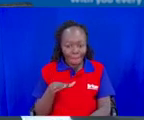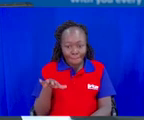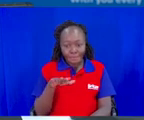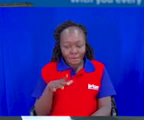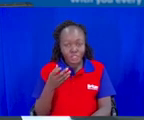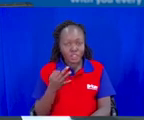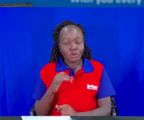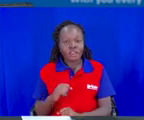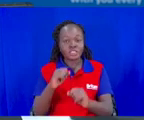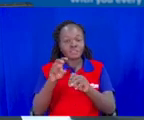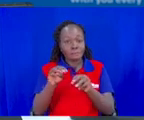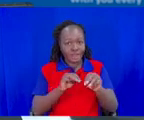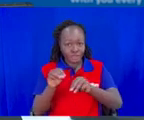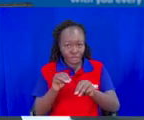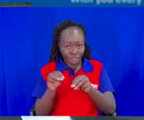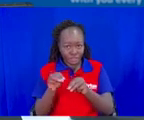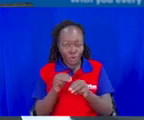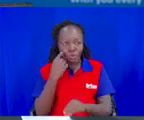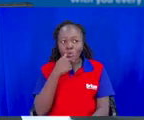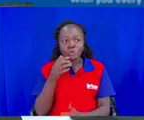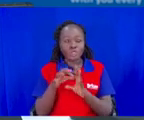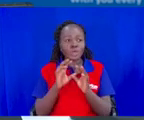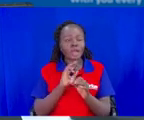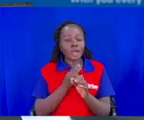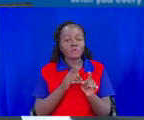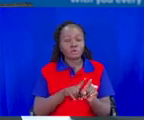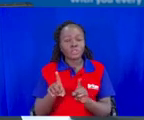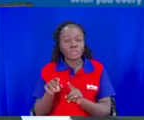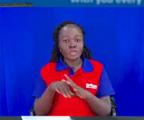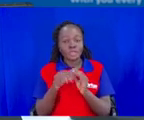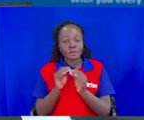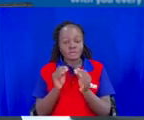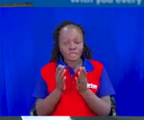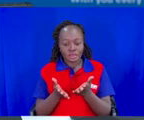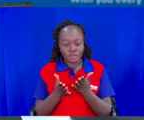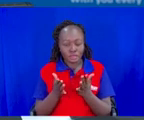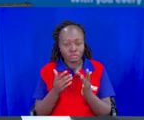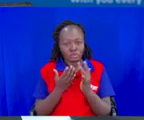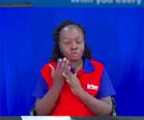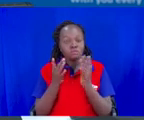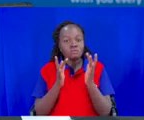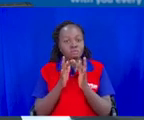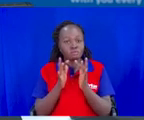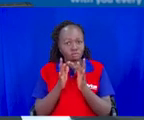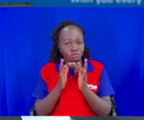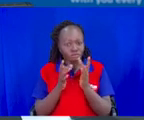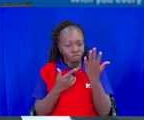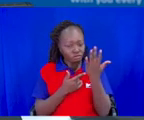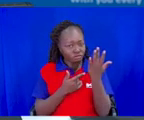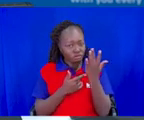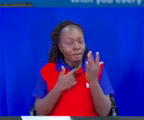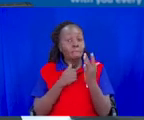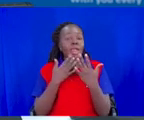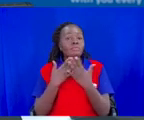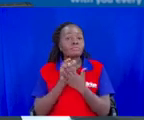of executive management who have joined us in this meeting virtually, and I want to thank them for